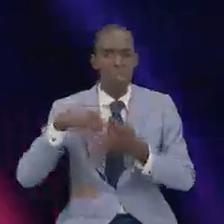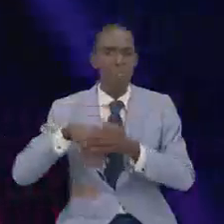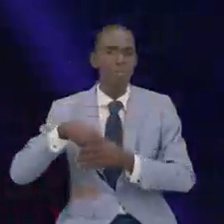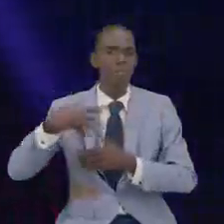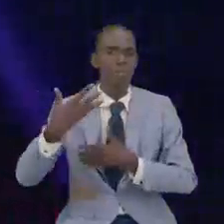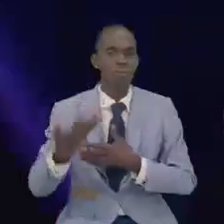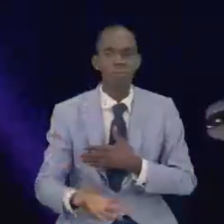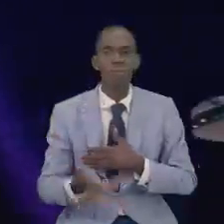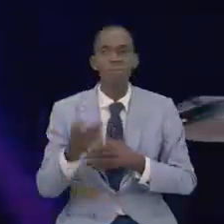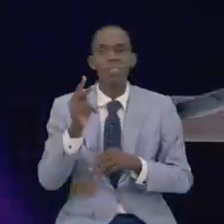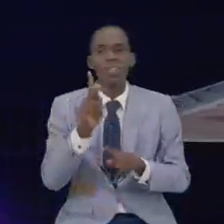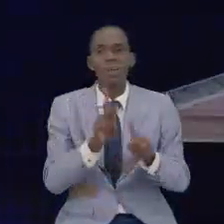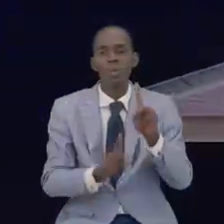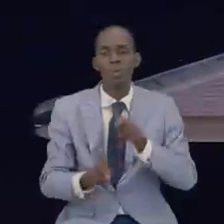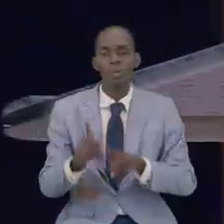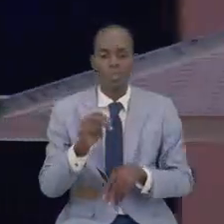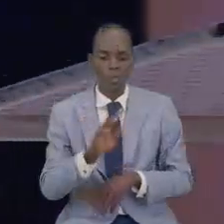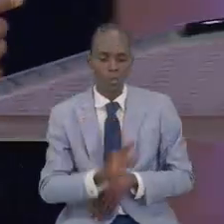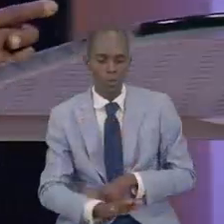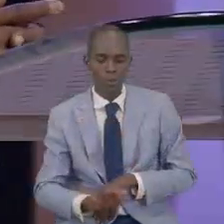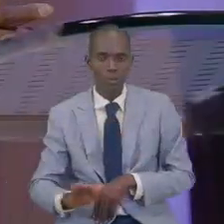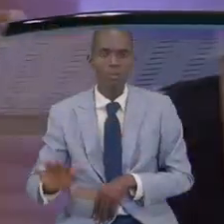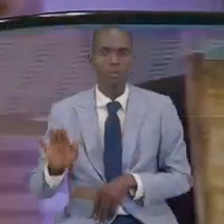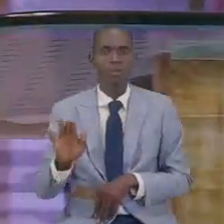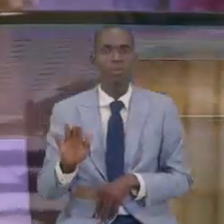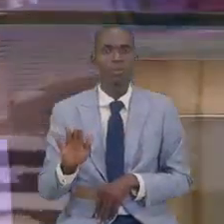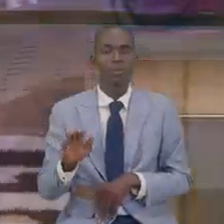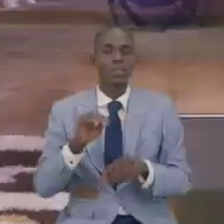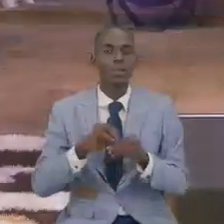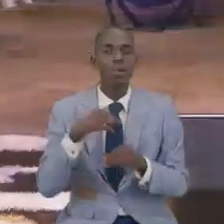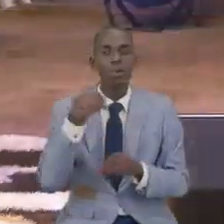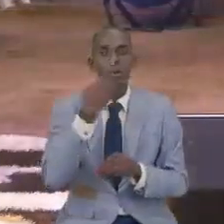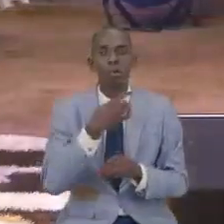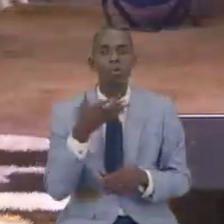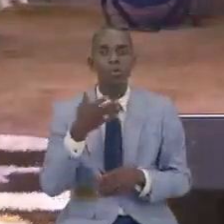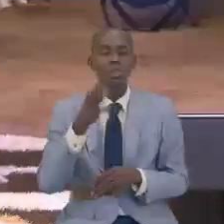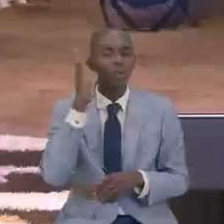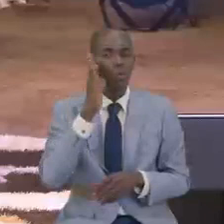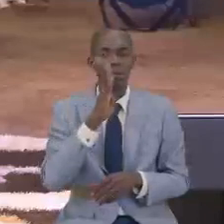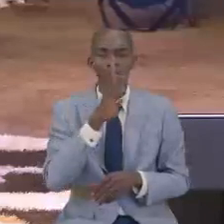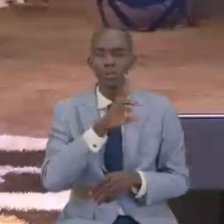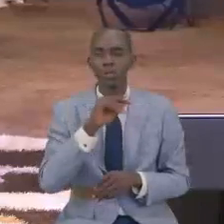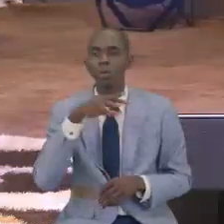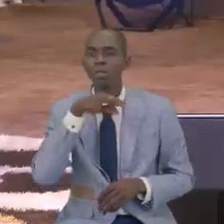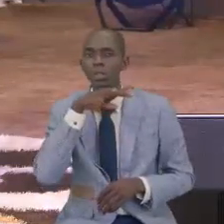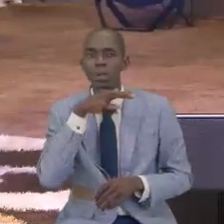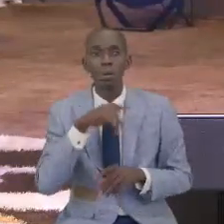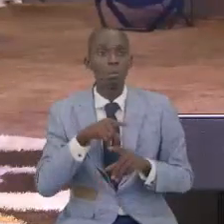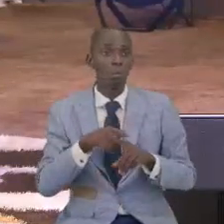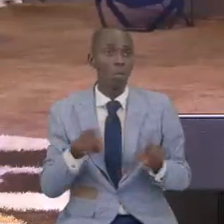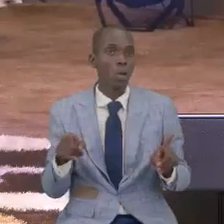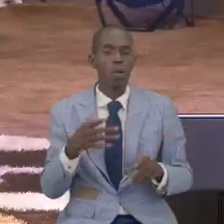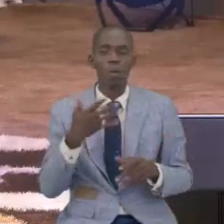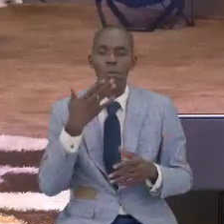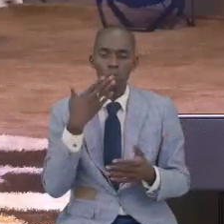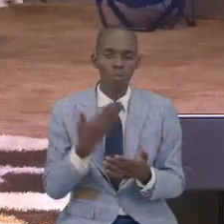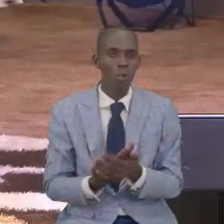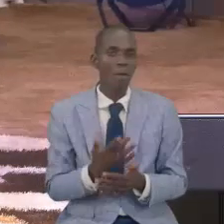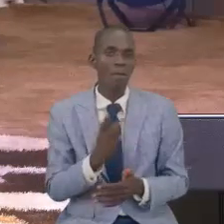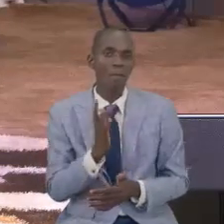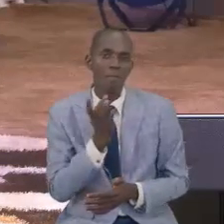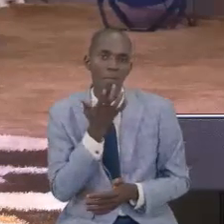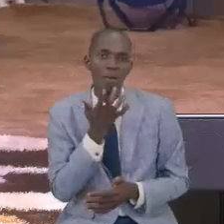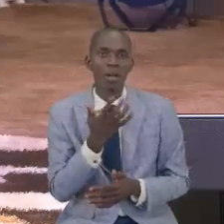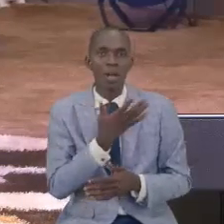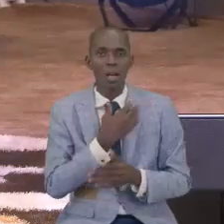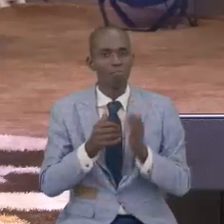internal, the people, the children, in whom there'll be no blemishes, say, but well favored and